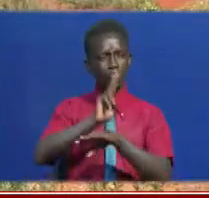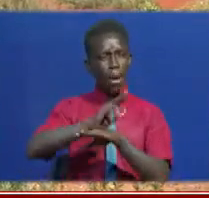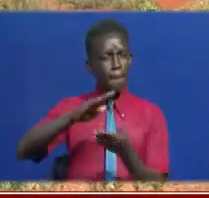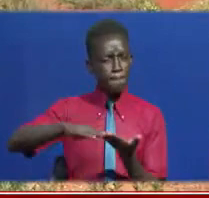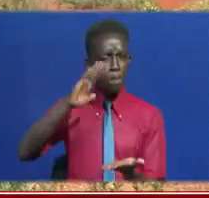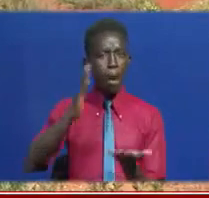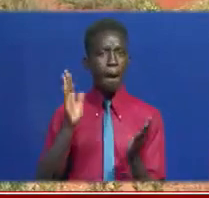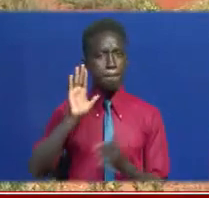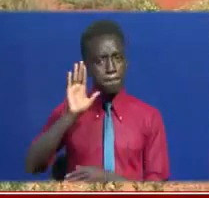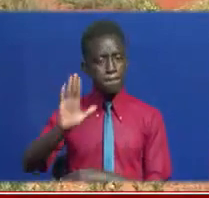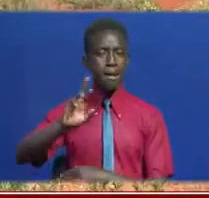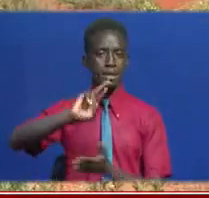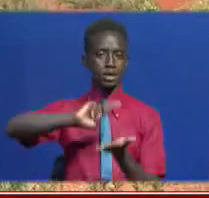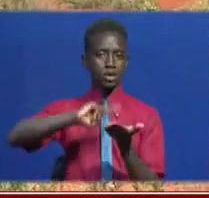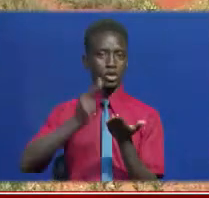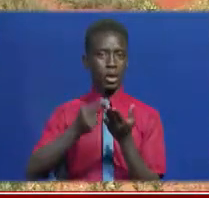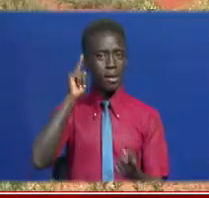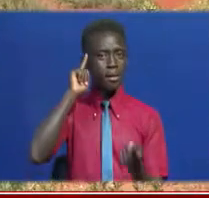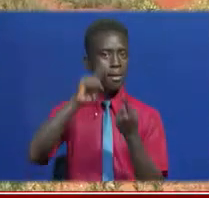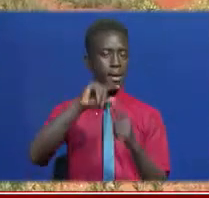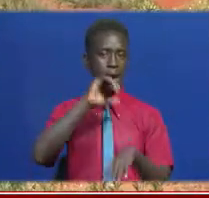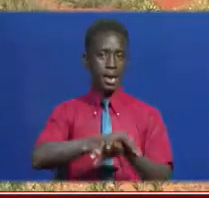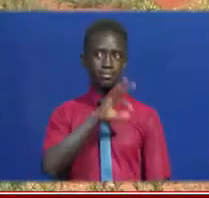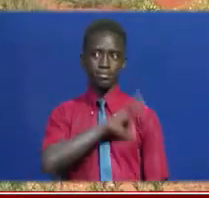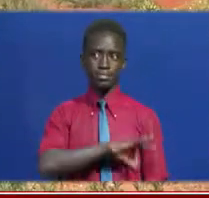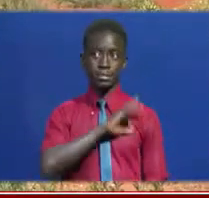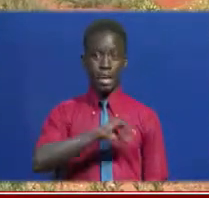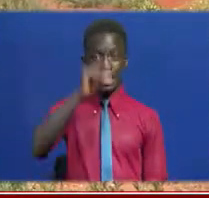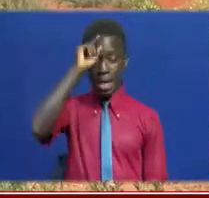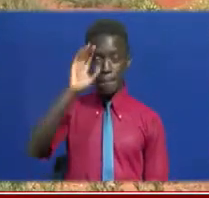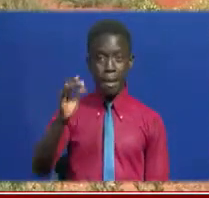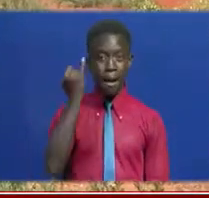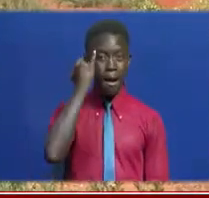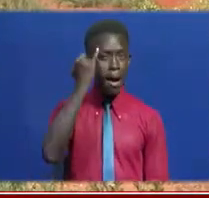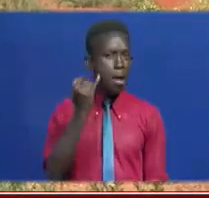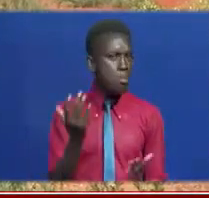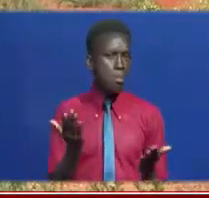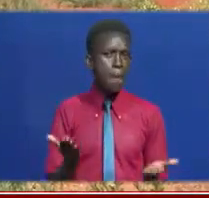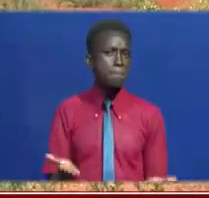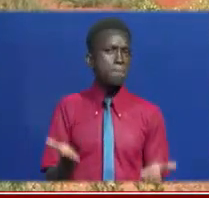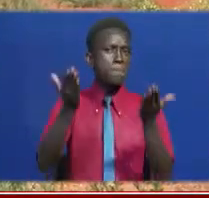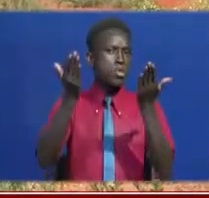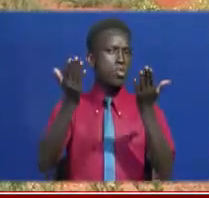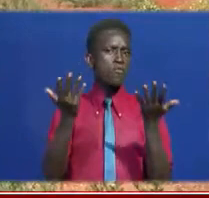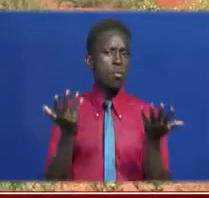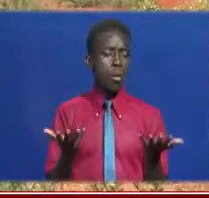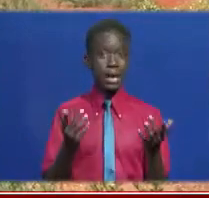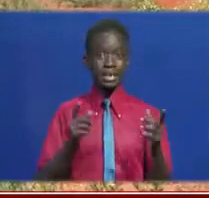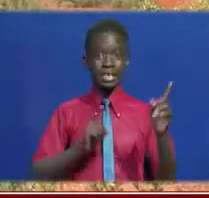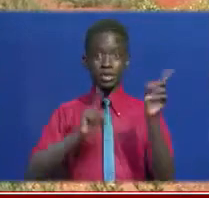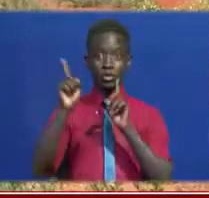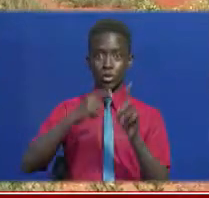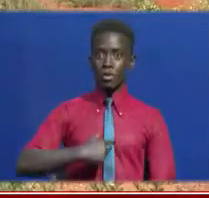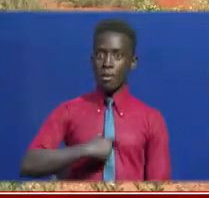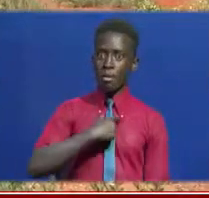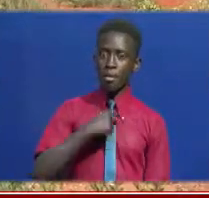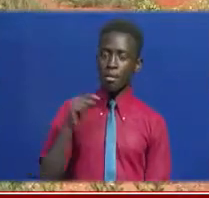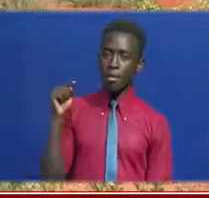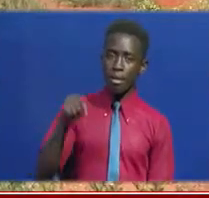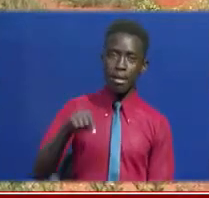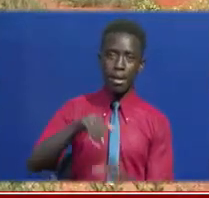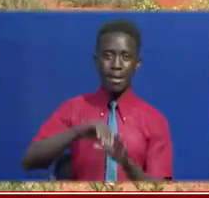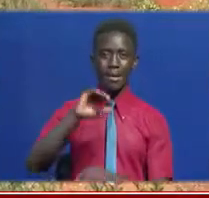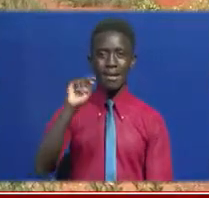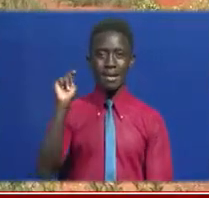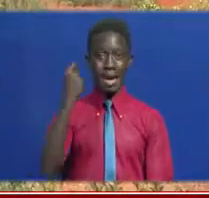resources in earning a living. The government's initiative to improve tourism in the country,